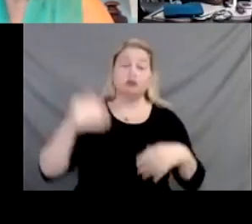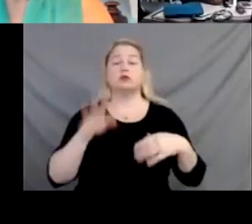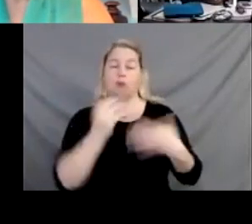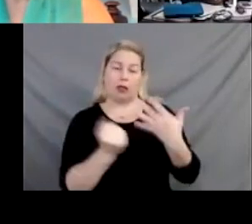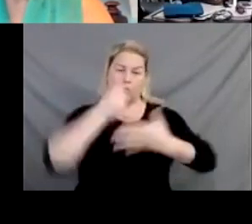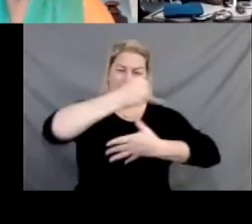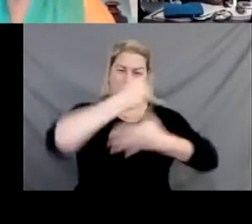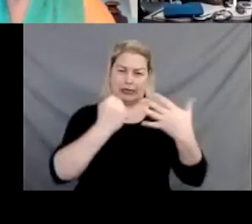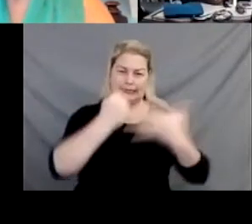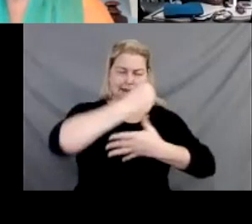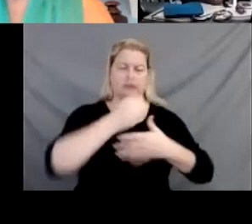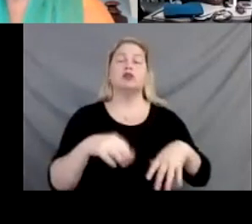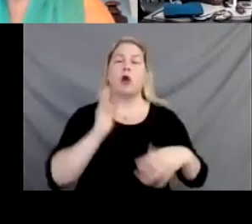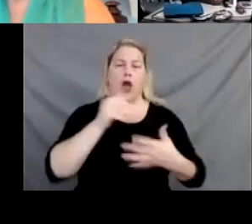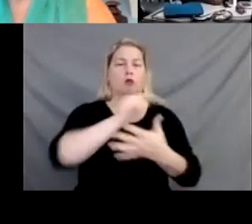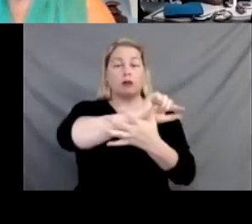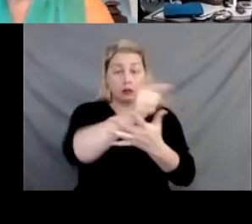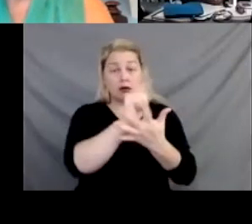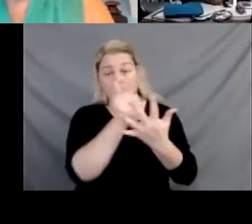made changes to our original document.